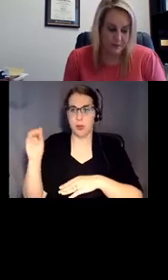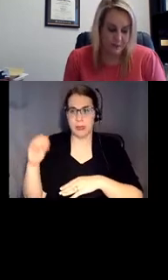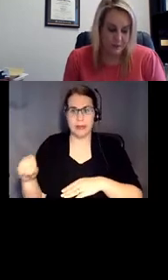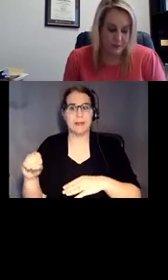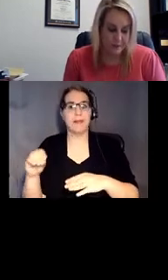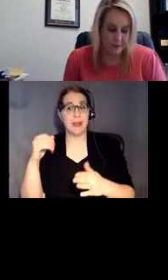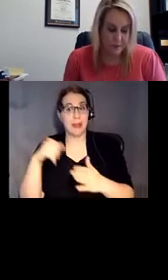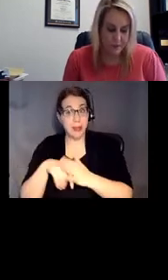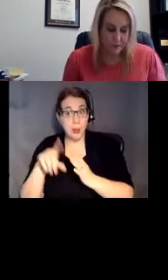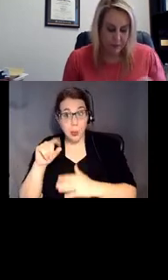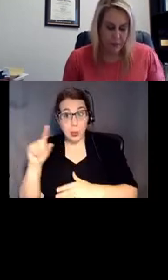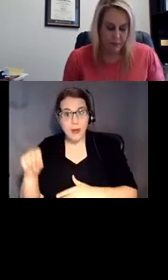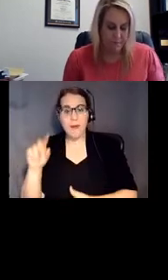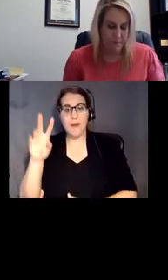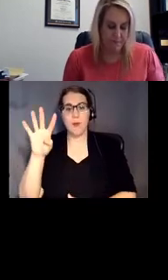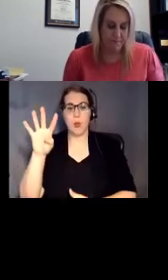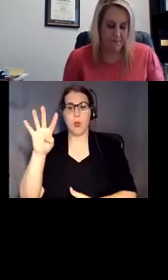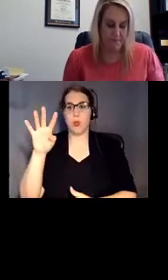$12,490.